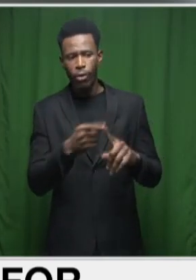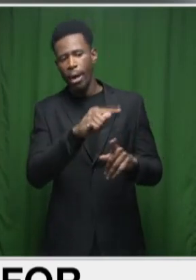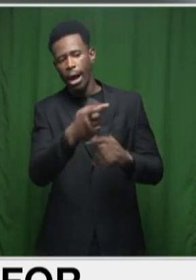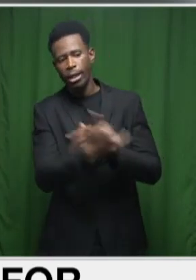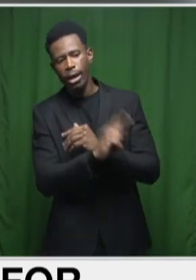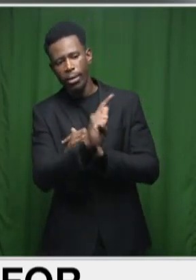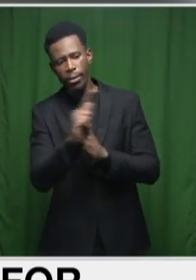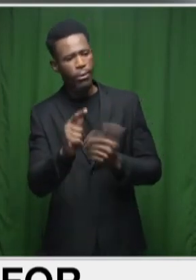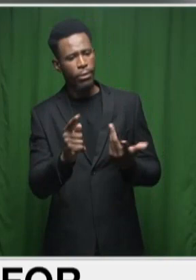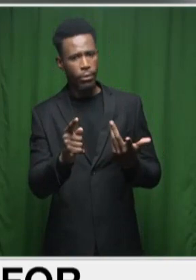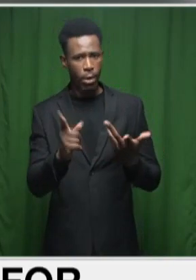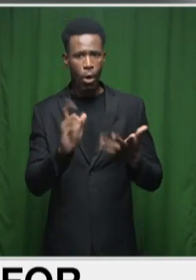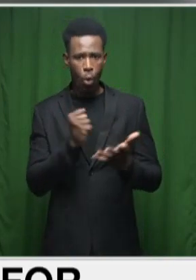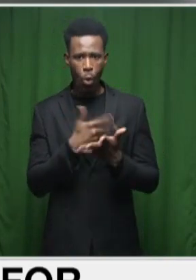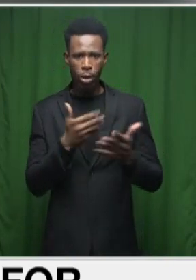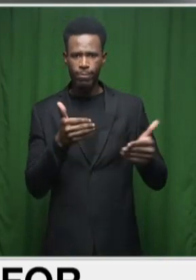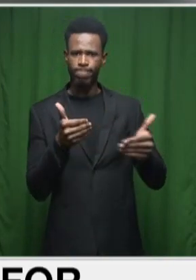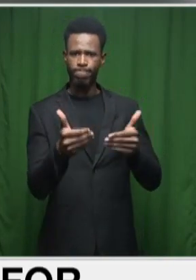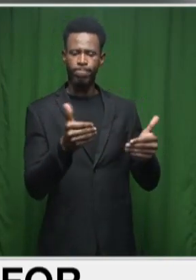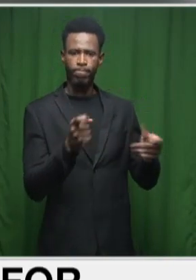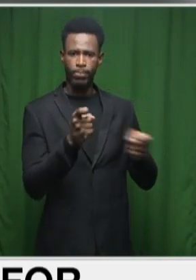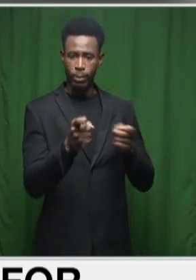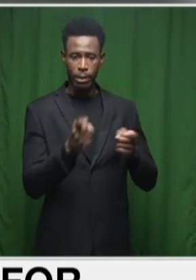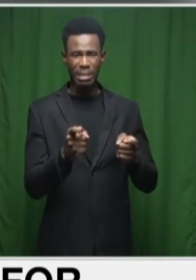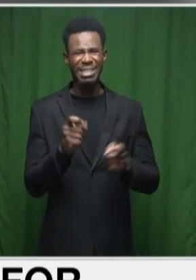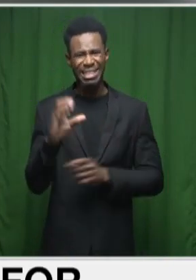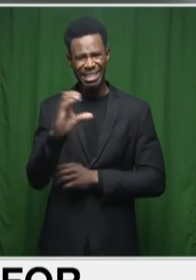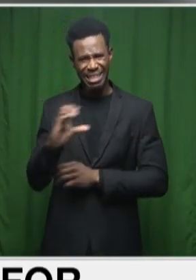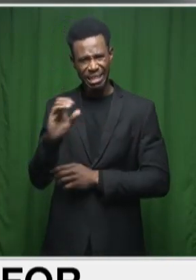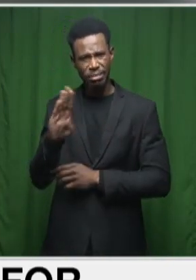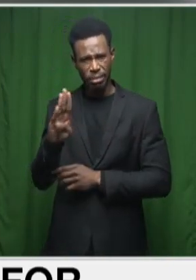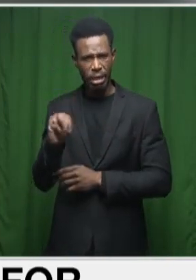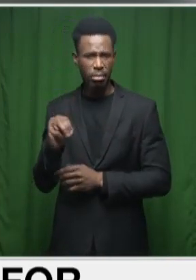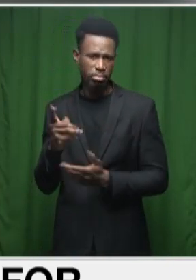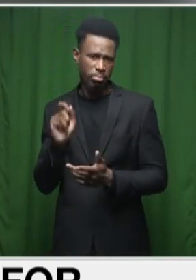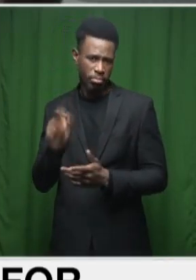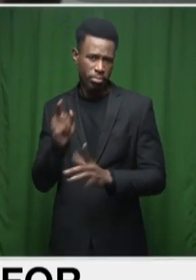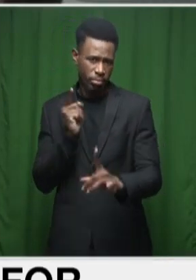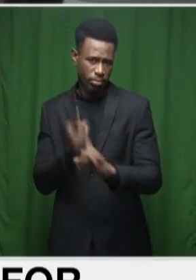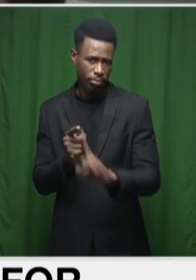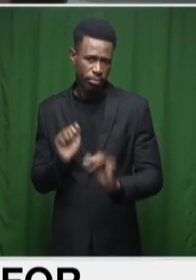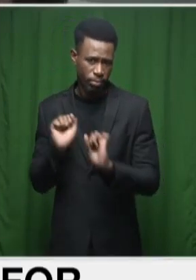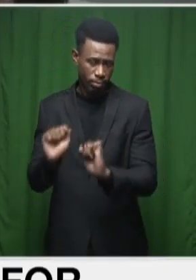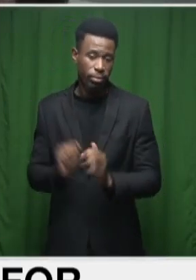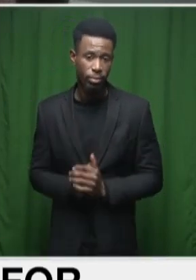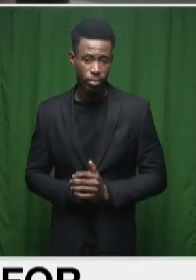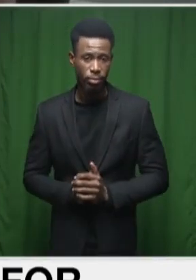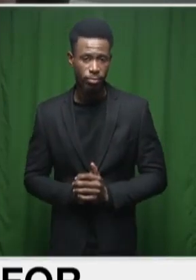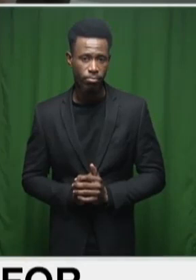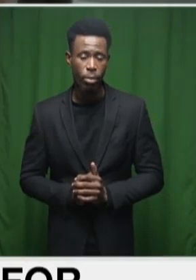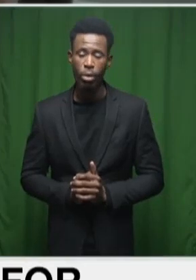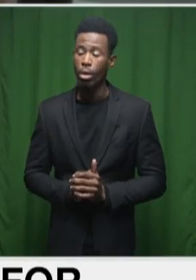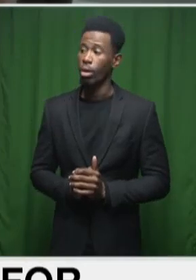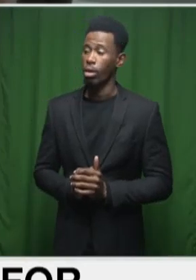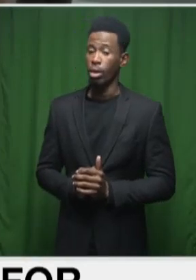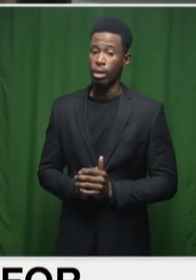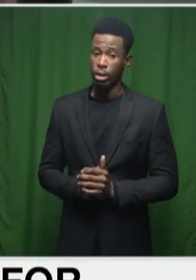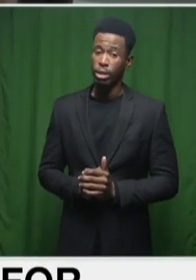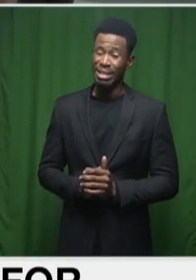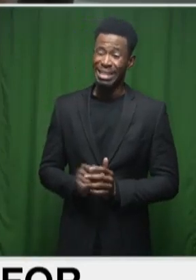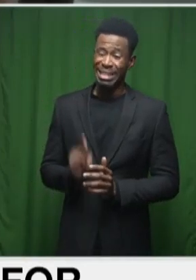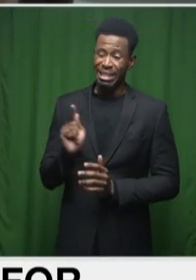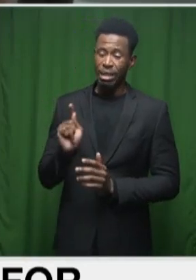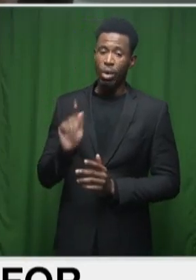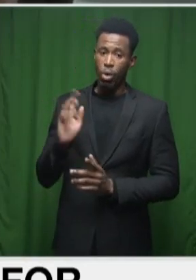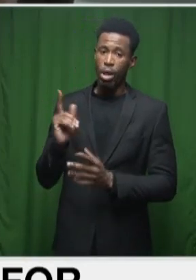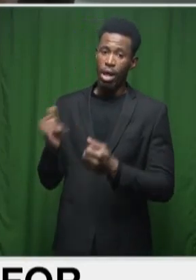that's briefly what CBAM is all about. Okay, so this obviously is going to have an effect on us because